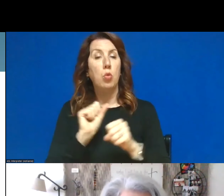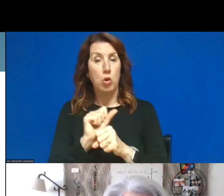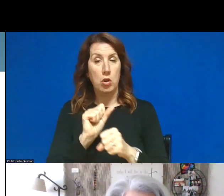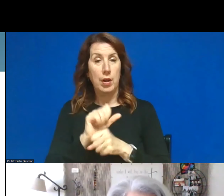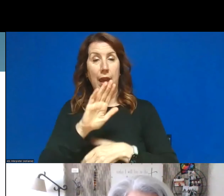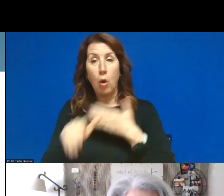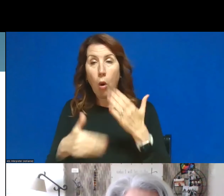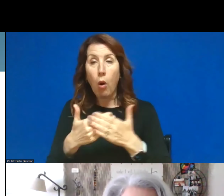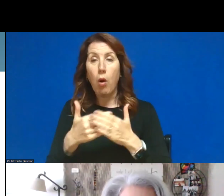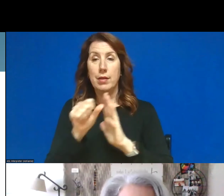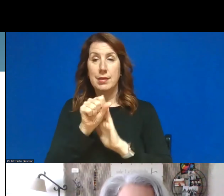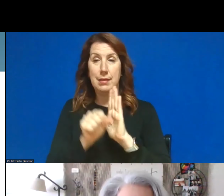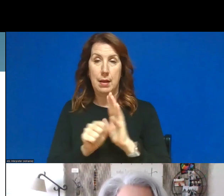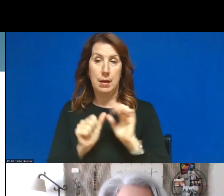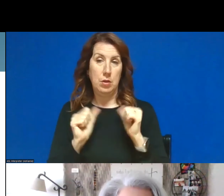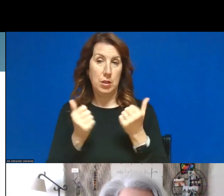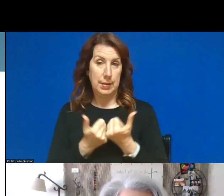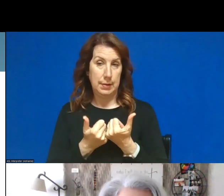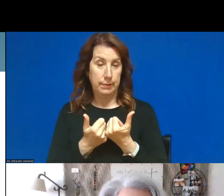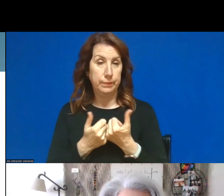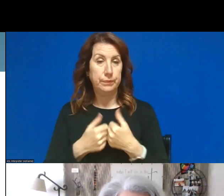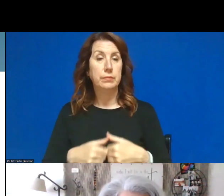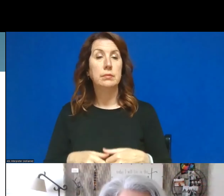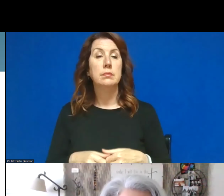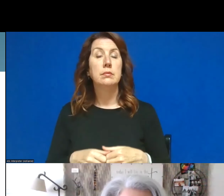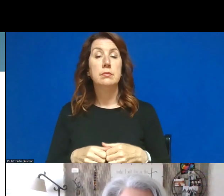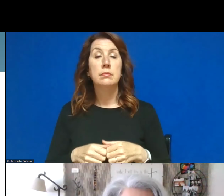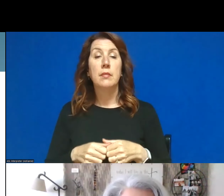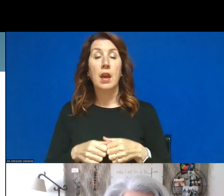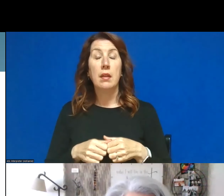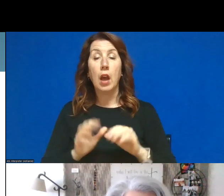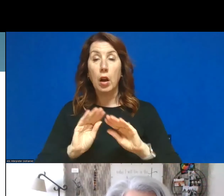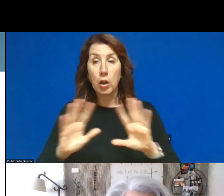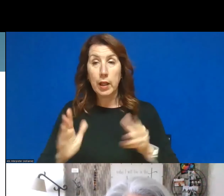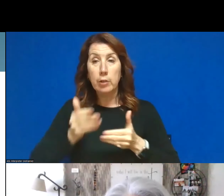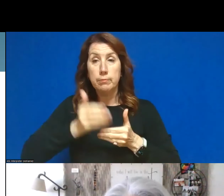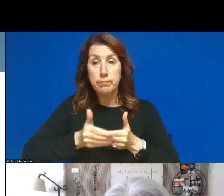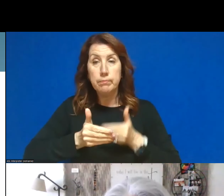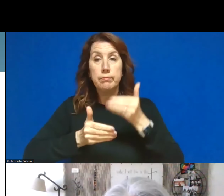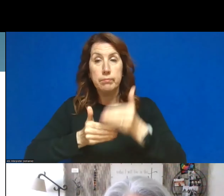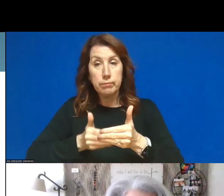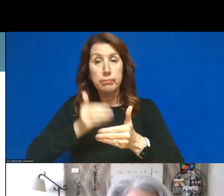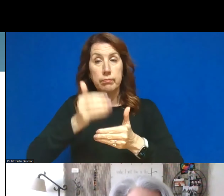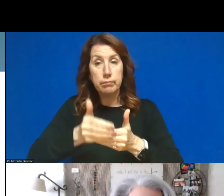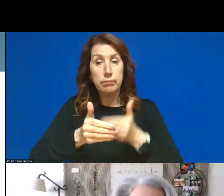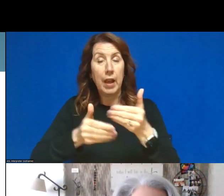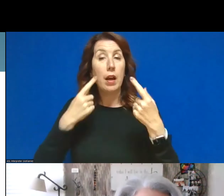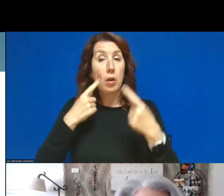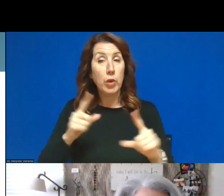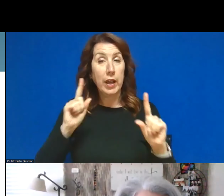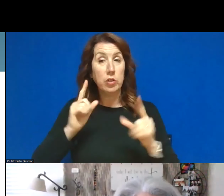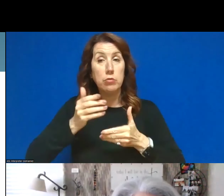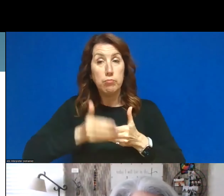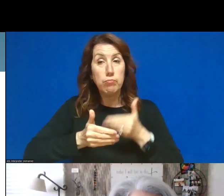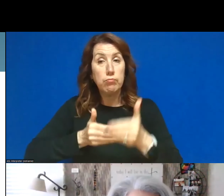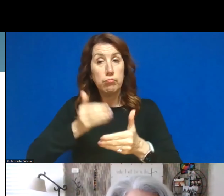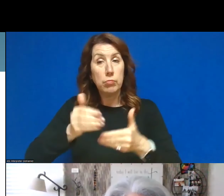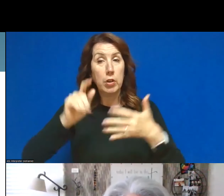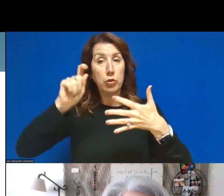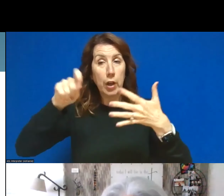state agencies, that there are tangible milestones that are created and reached. And because of this